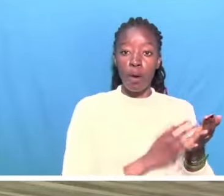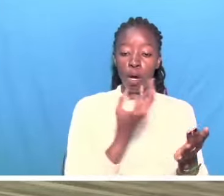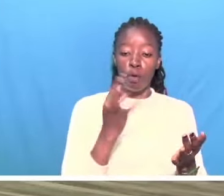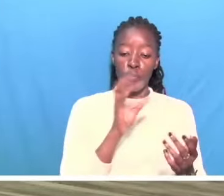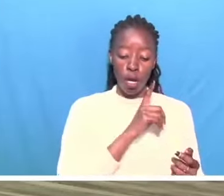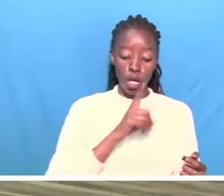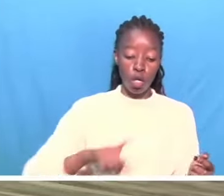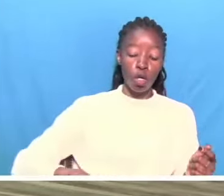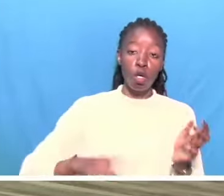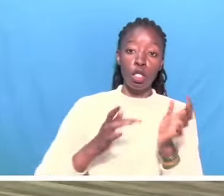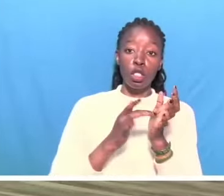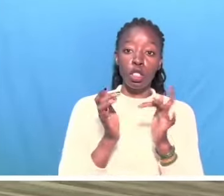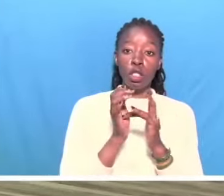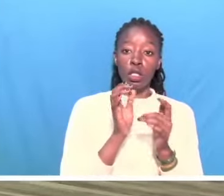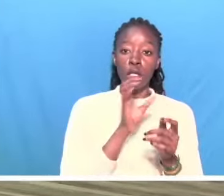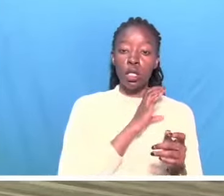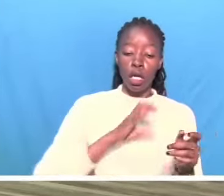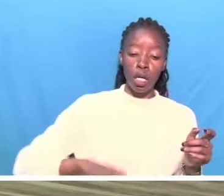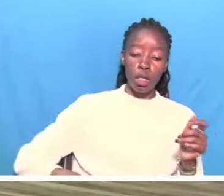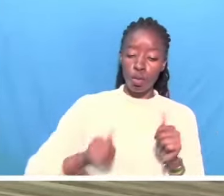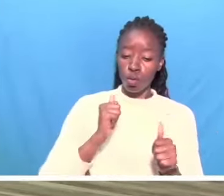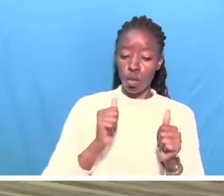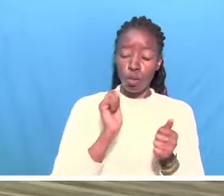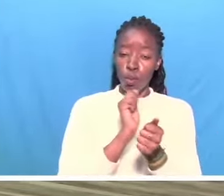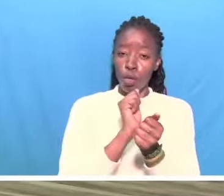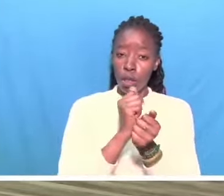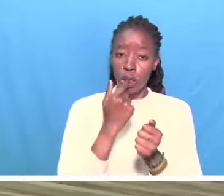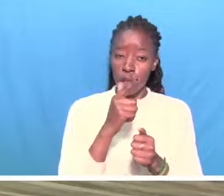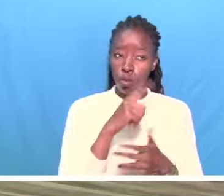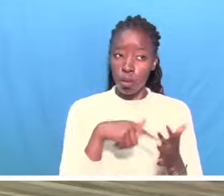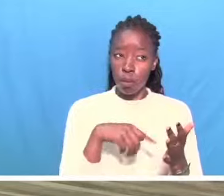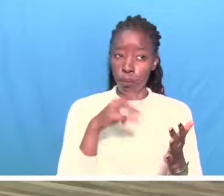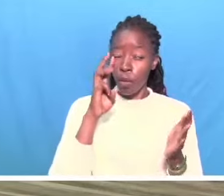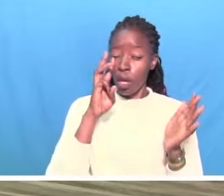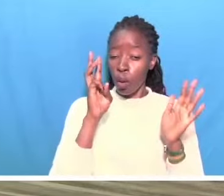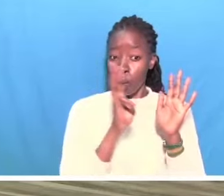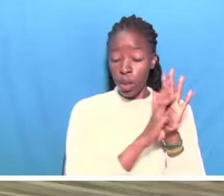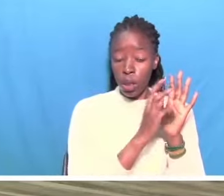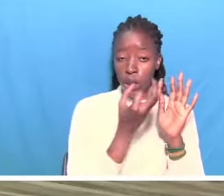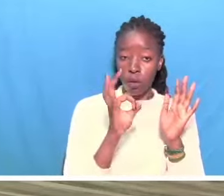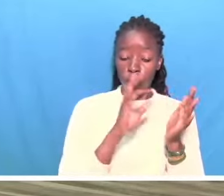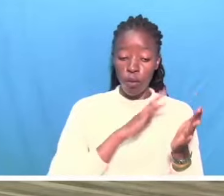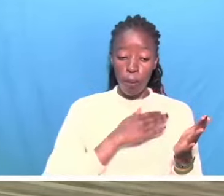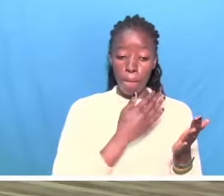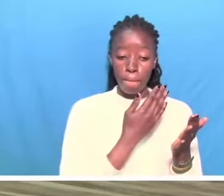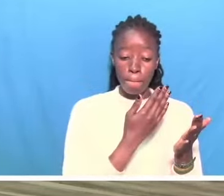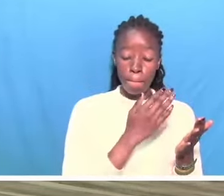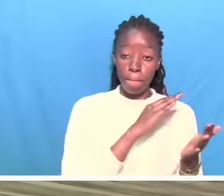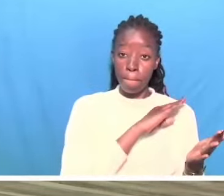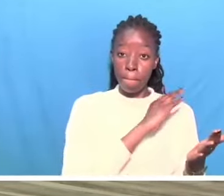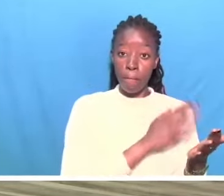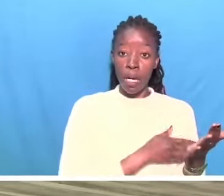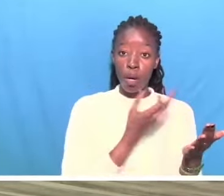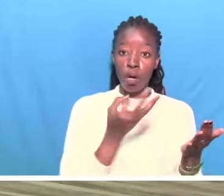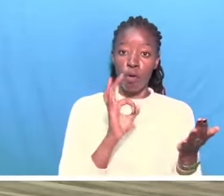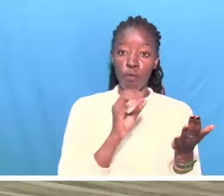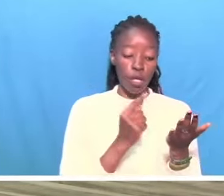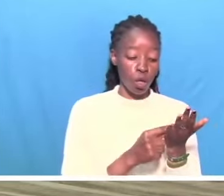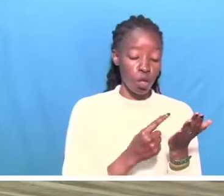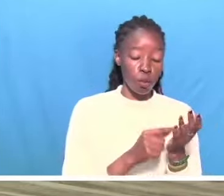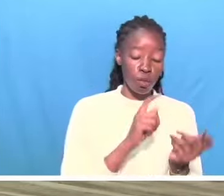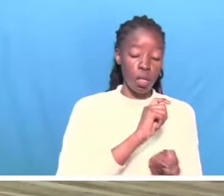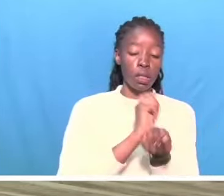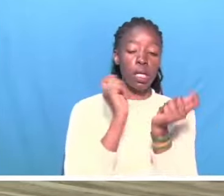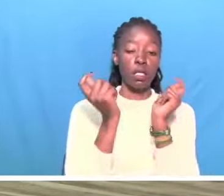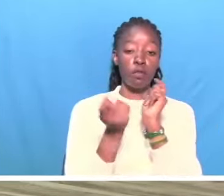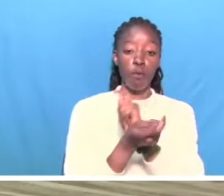Christ, which Paul says, "I have been a witness of the power of the gospel because it has transformed me, and I have witnessed